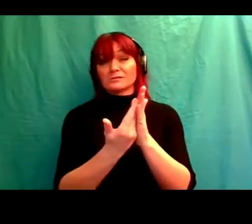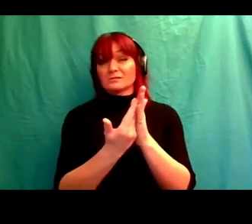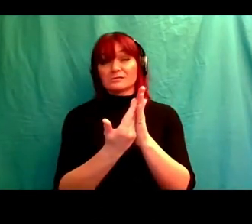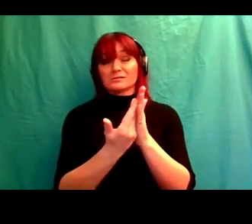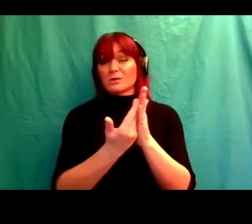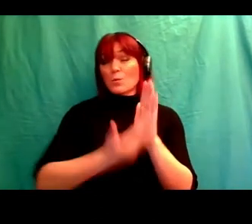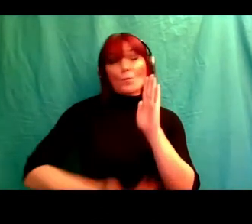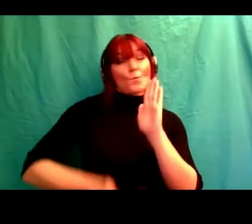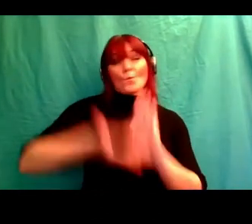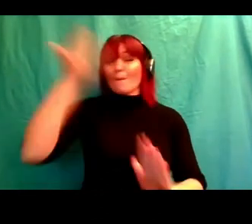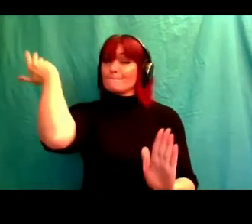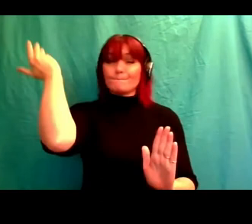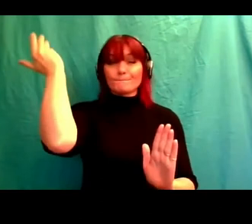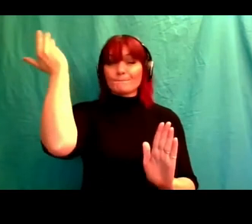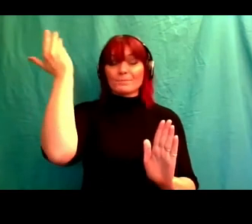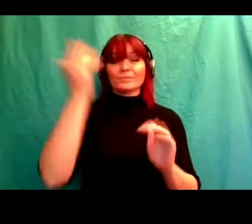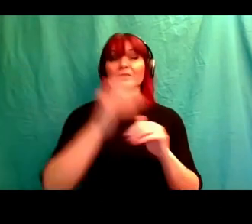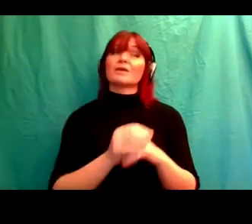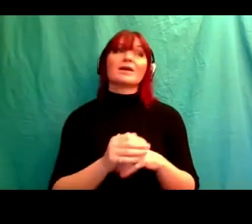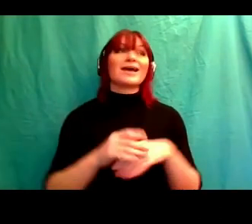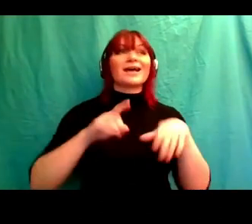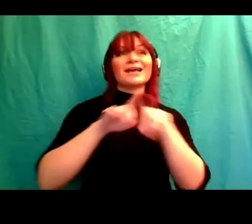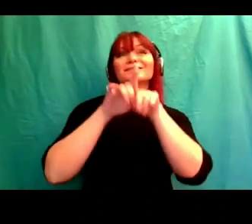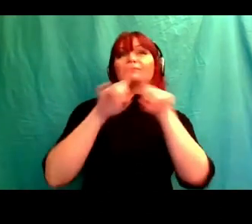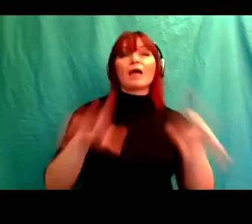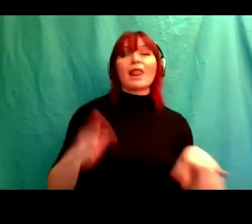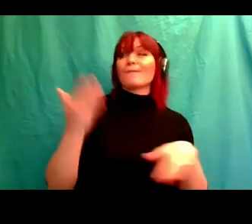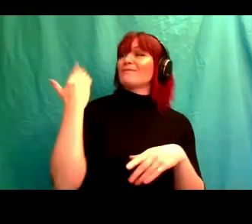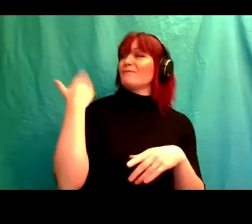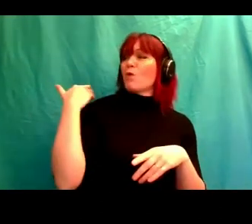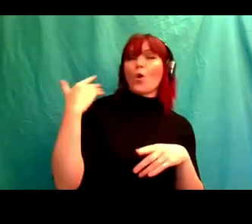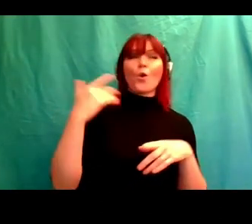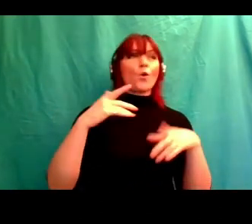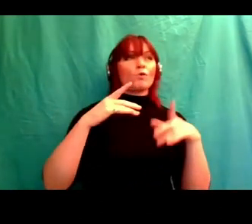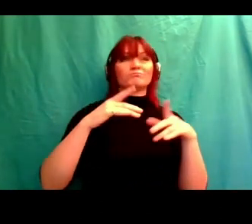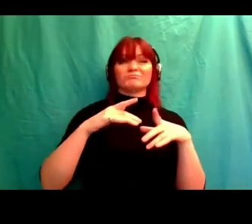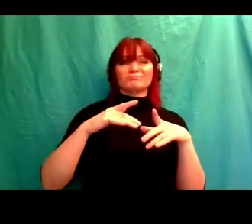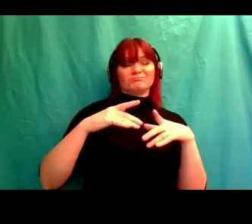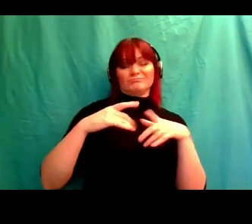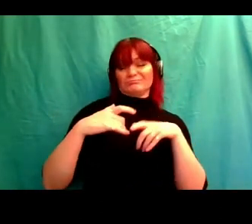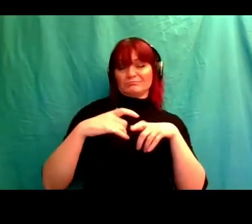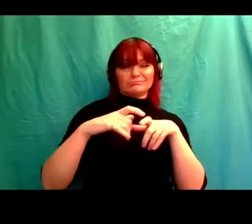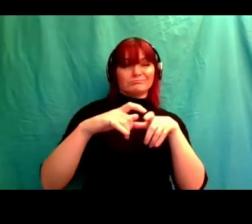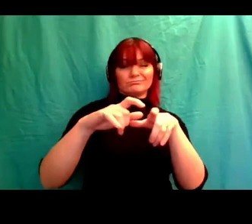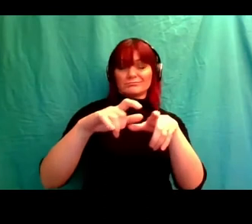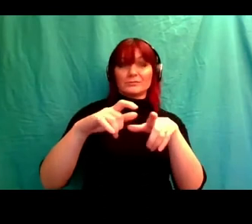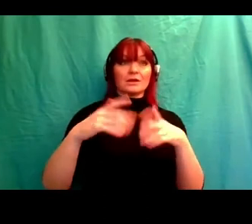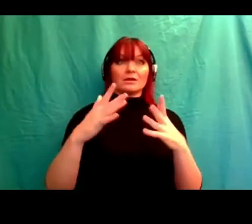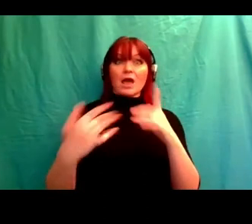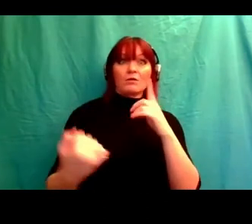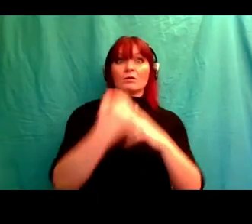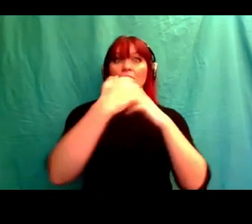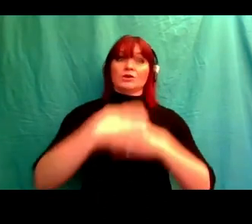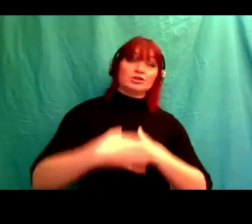to. So you're not getting an incremental increase in the need for demand due to demographic change or anything like that. What you've got is a shock to